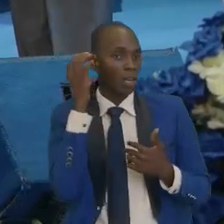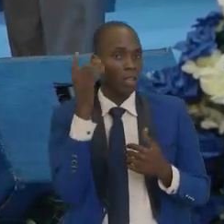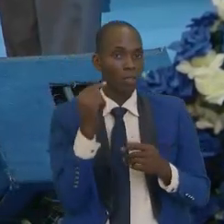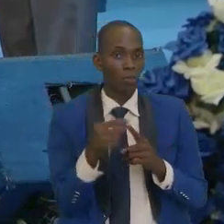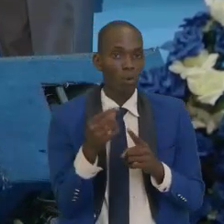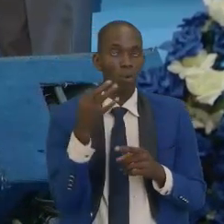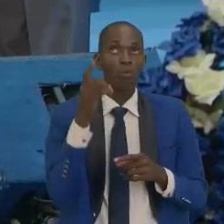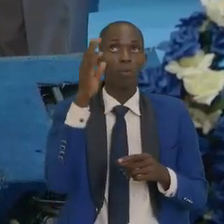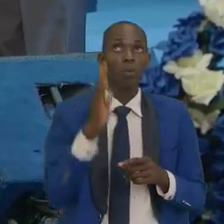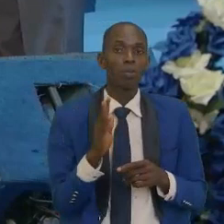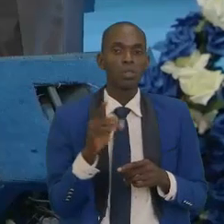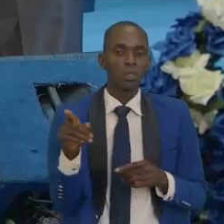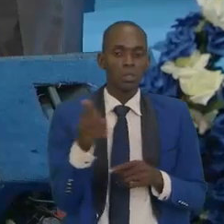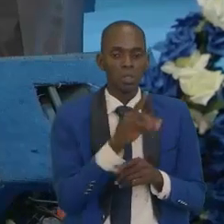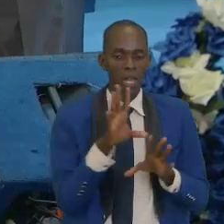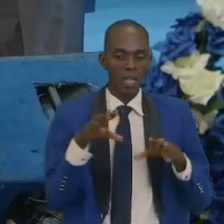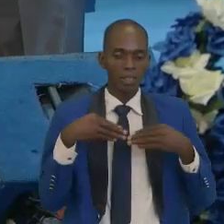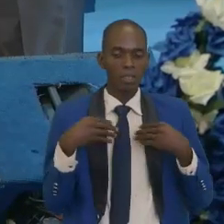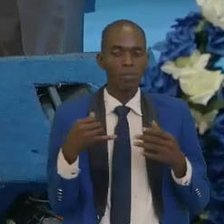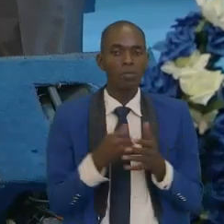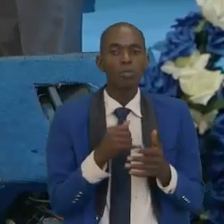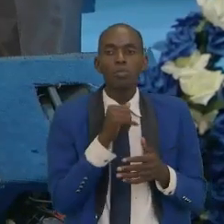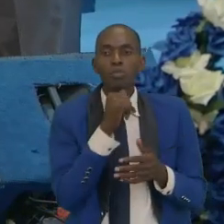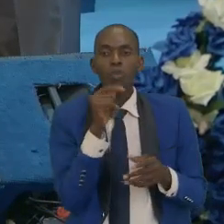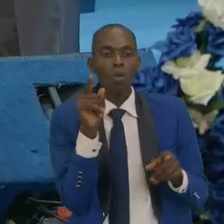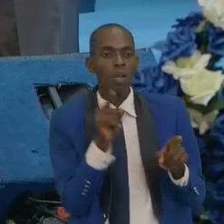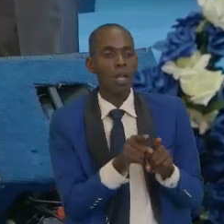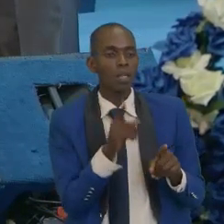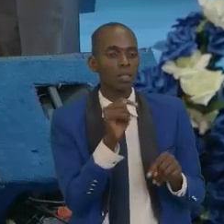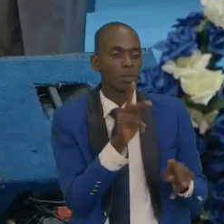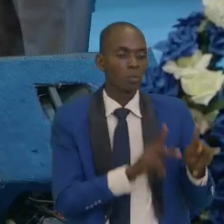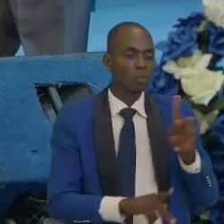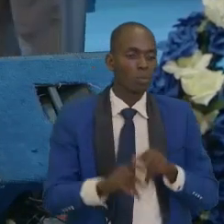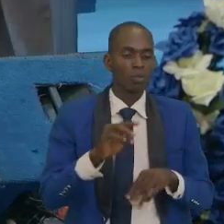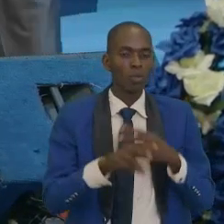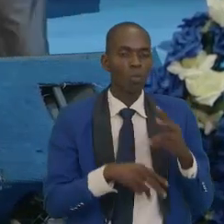received it not like the words of men.